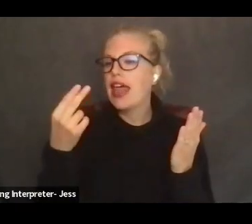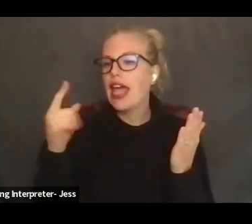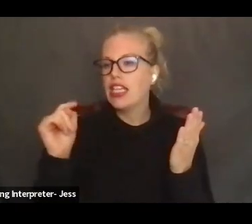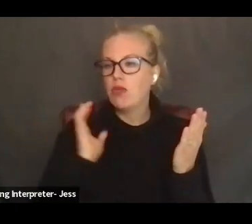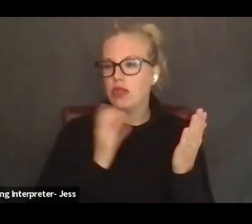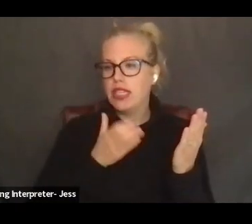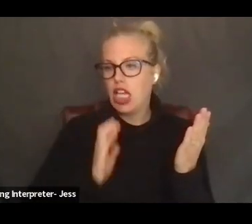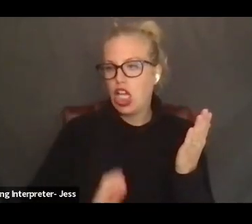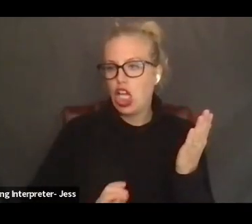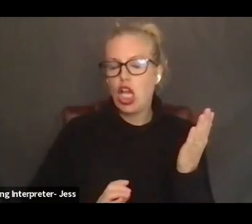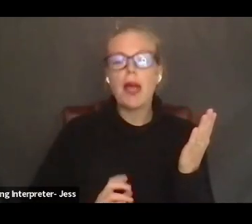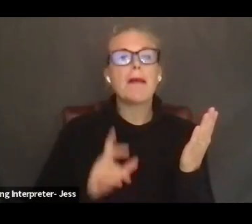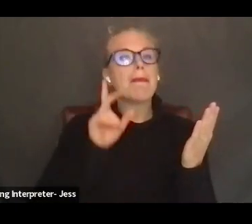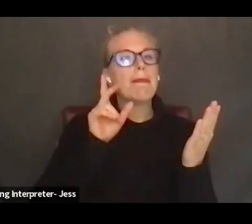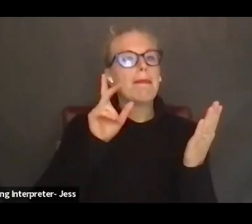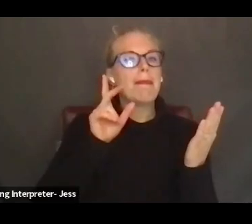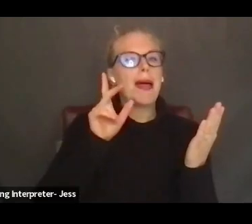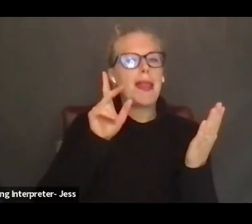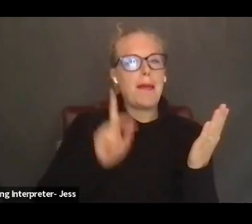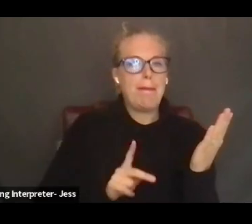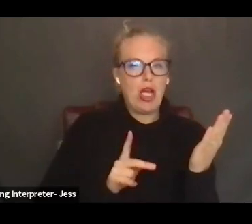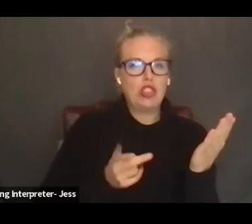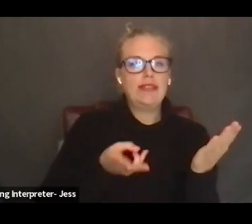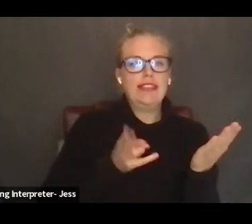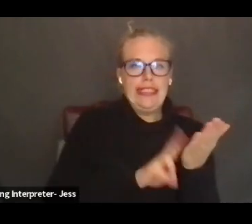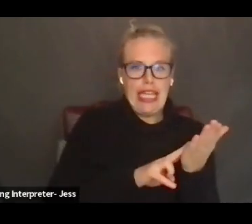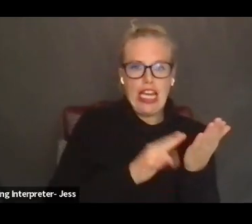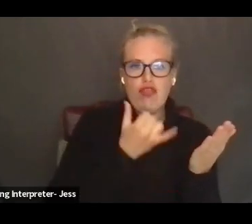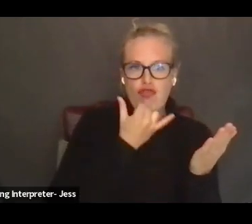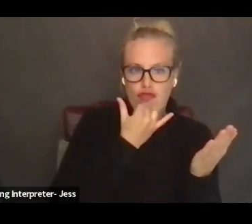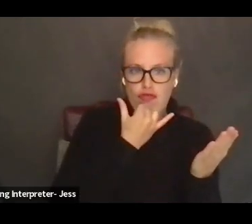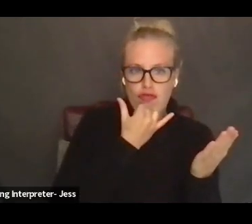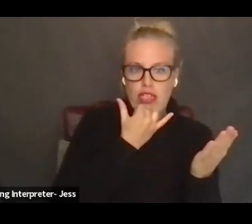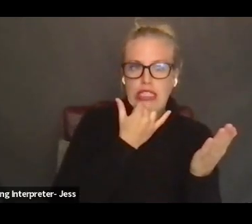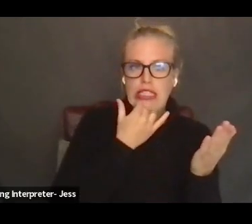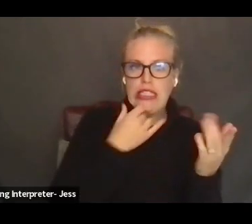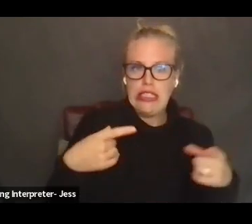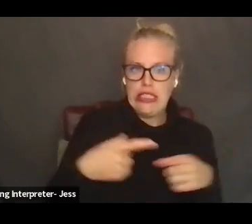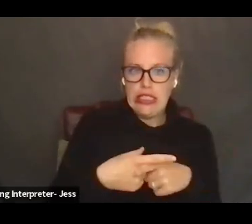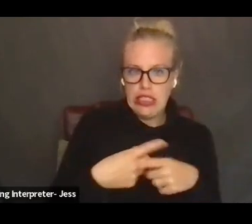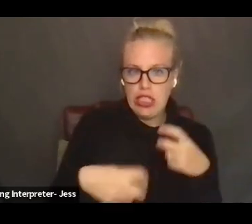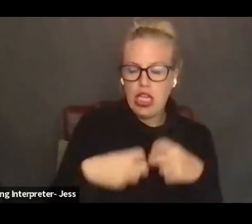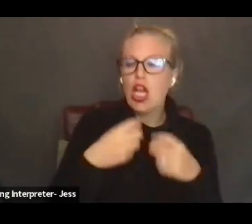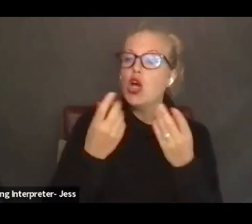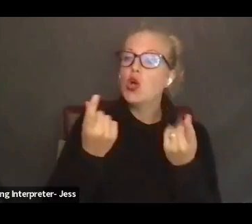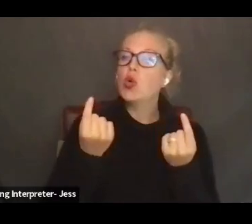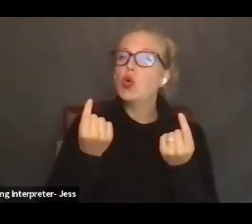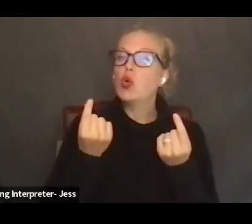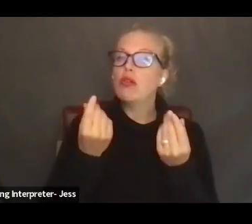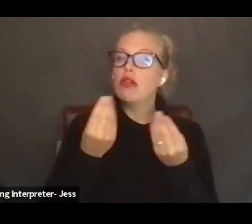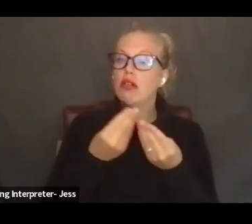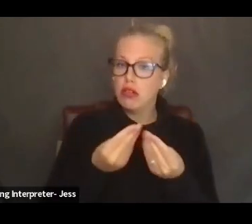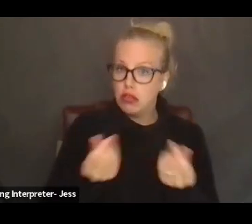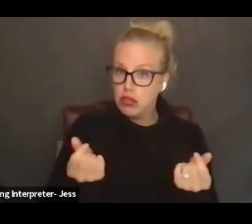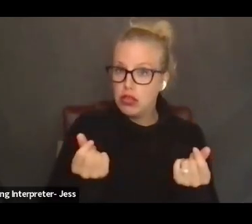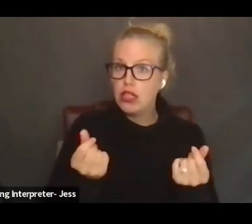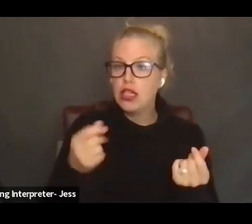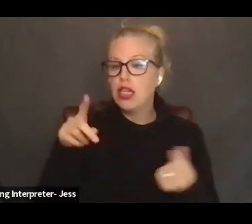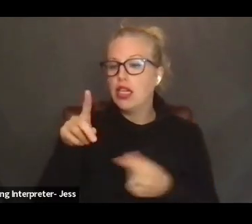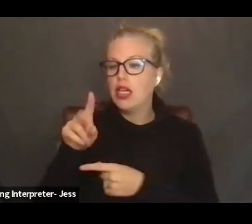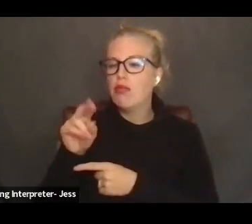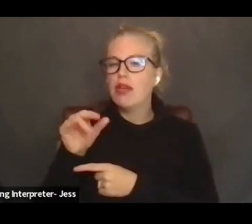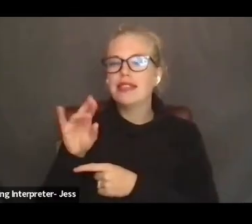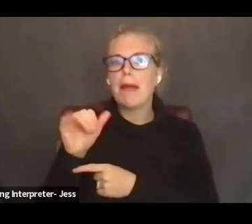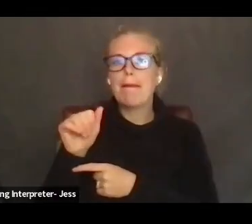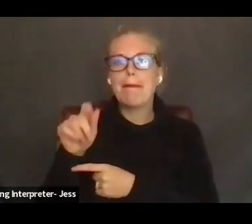principal signed it incorrectly, and that was a problem. The only remedy at that point is if the principal